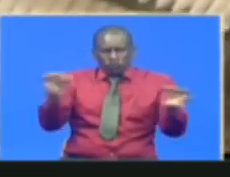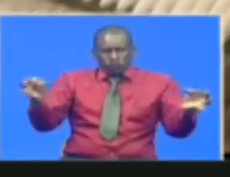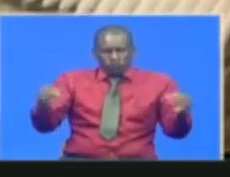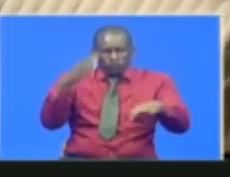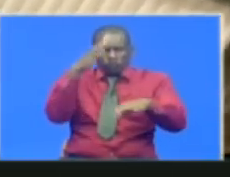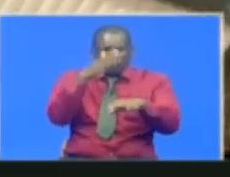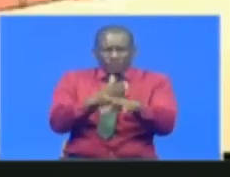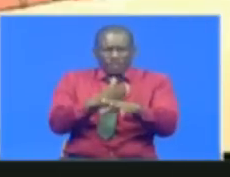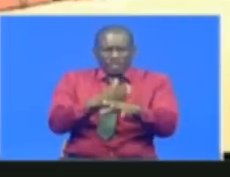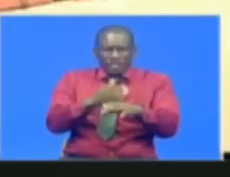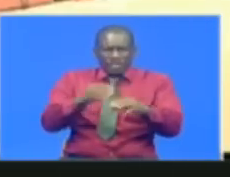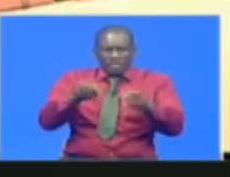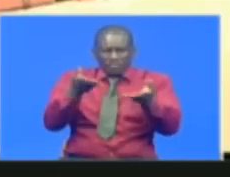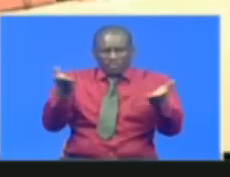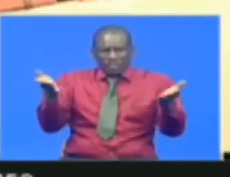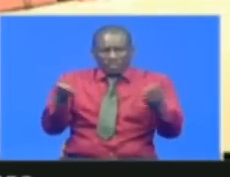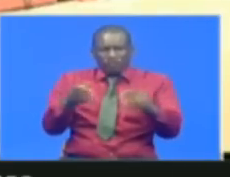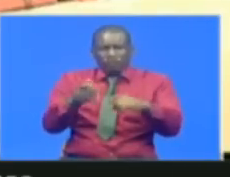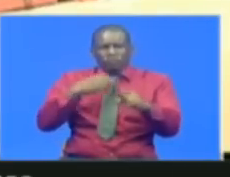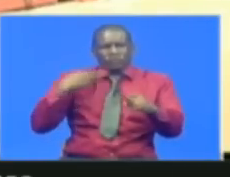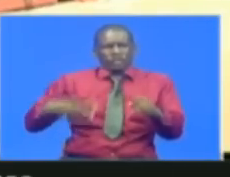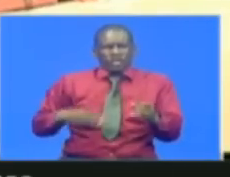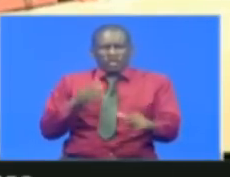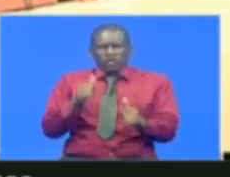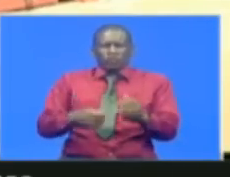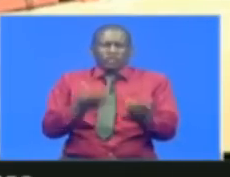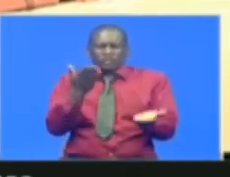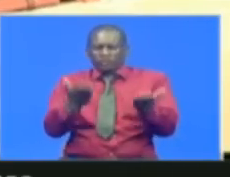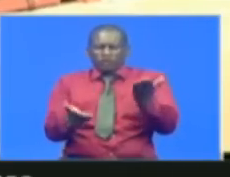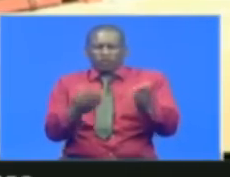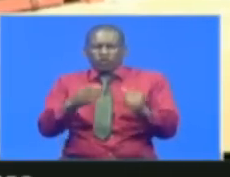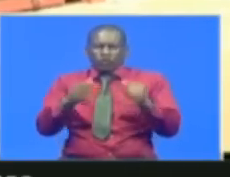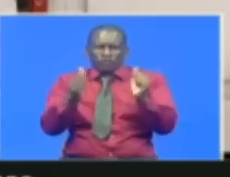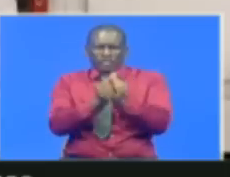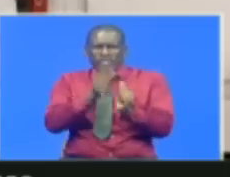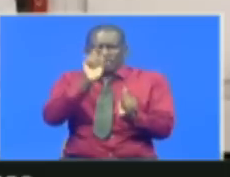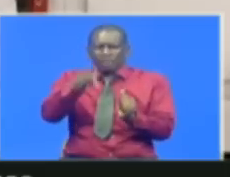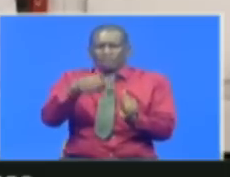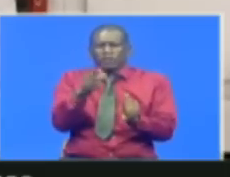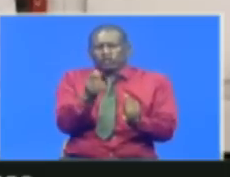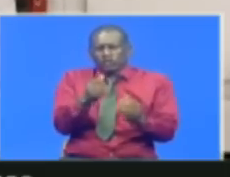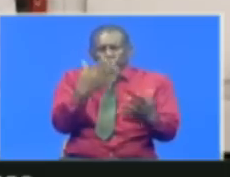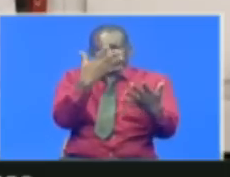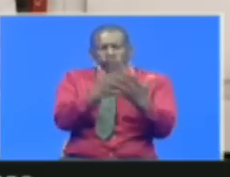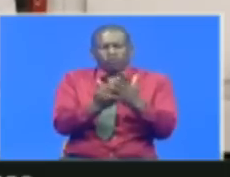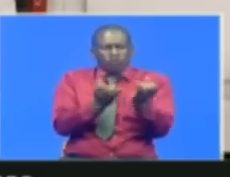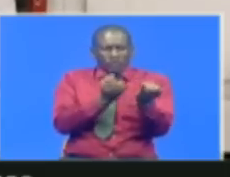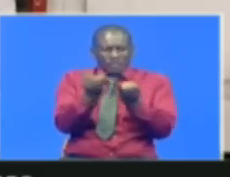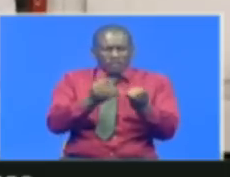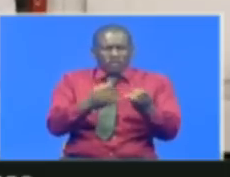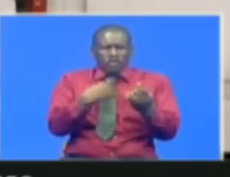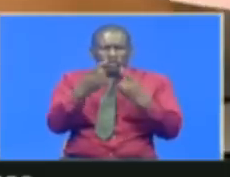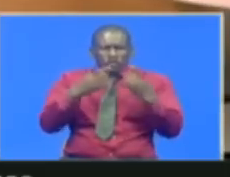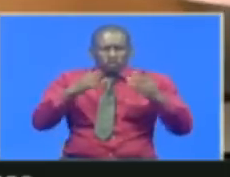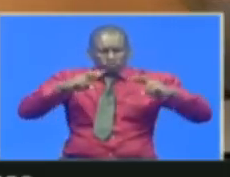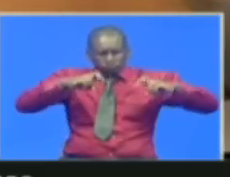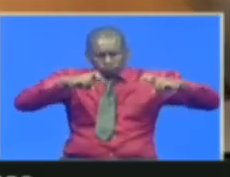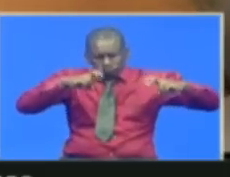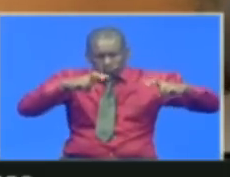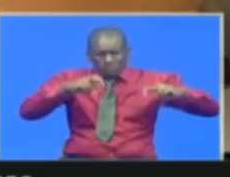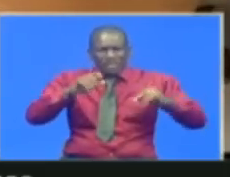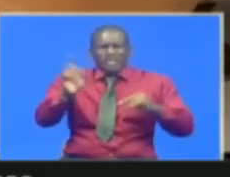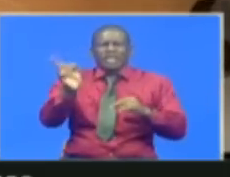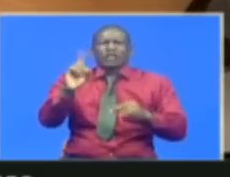from China, valued at over 10 million shillings seized on Saturday. Speaking during an inspection tour at the Inland Container Depot in